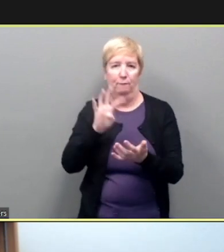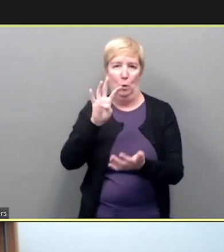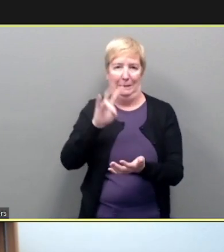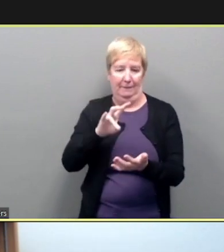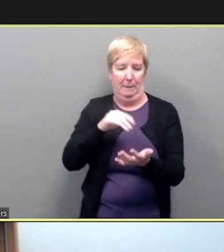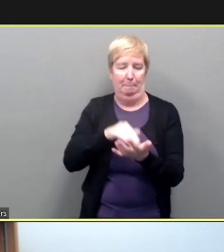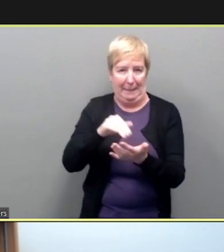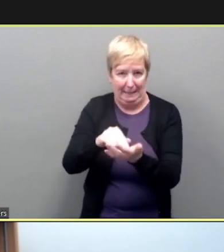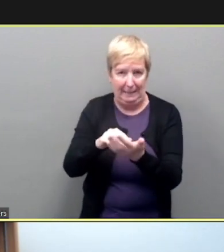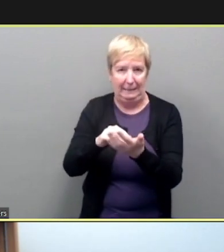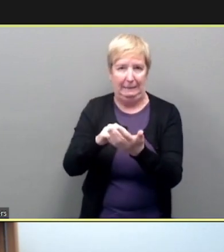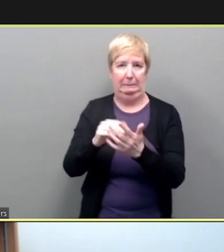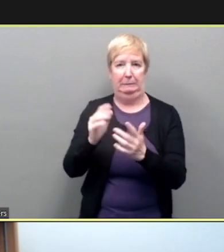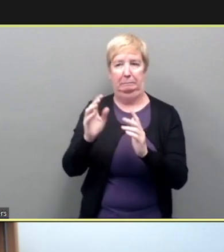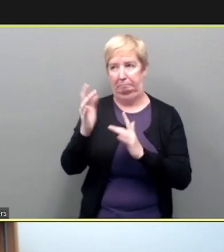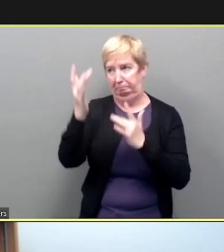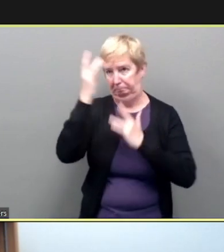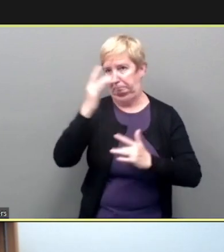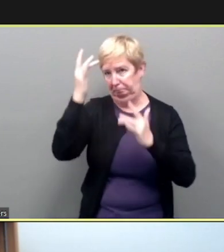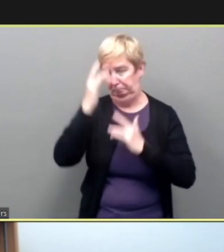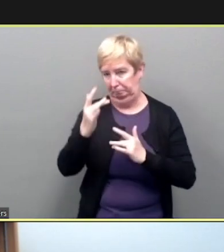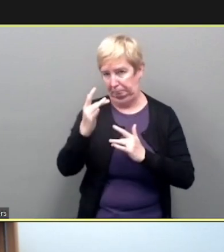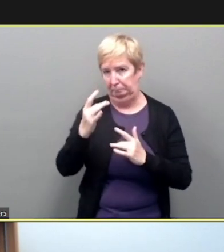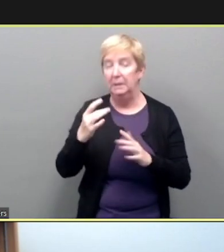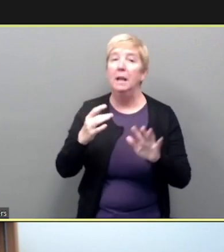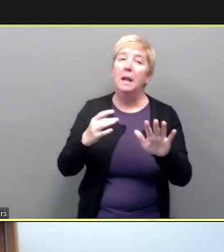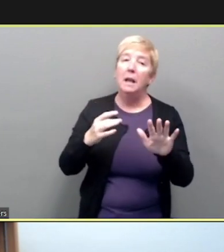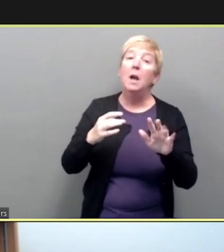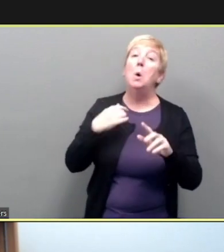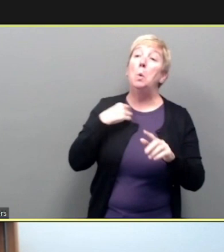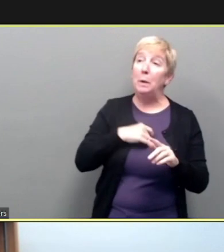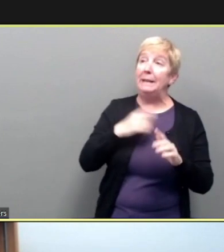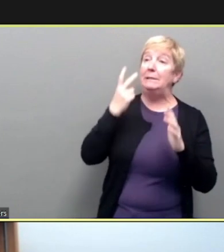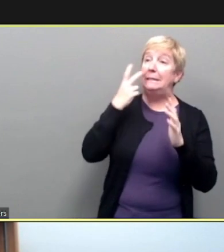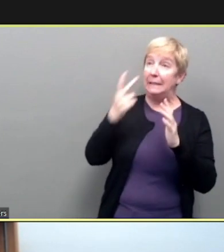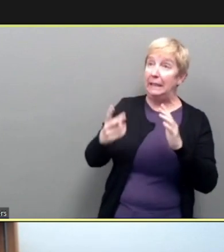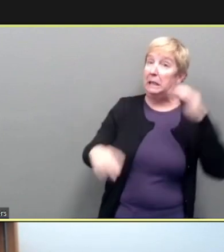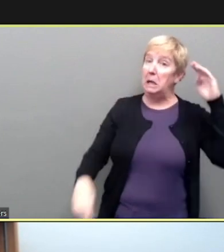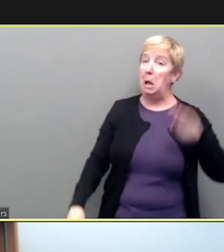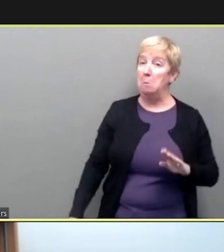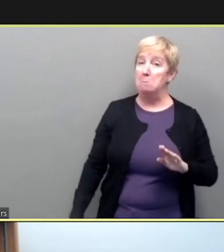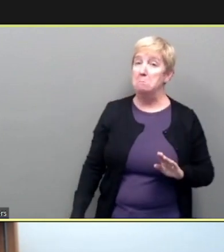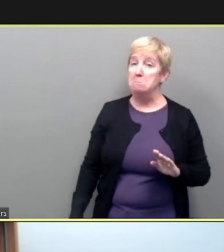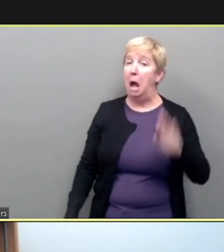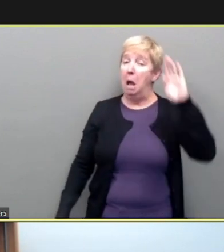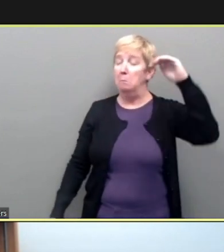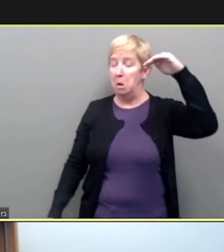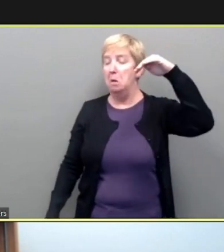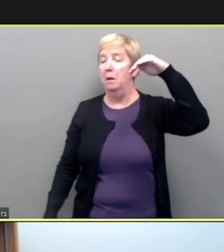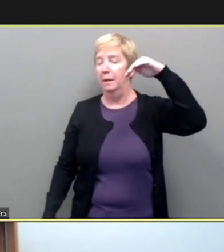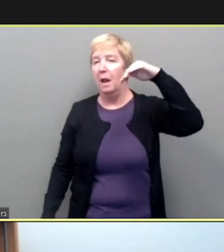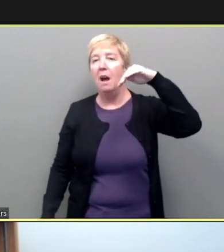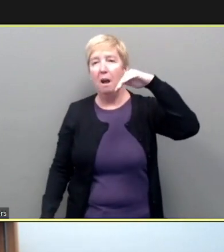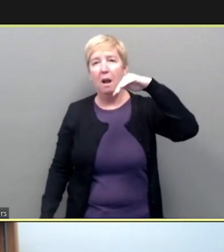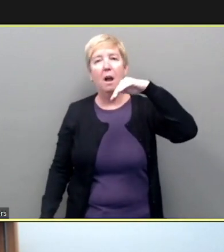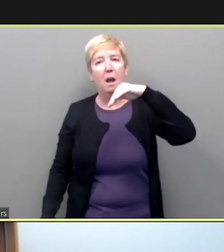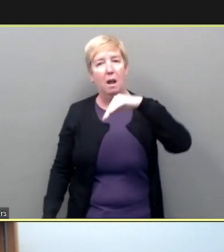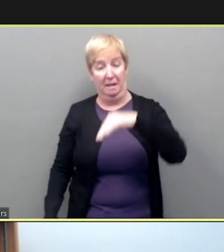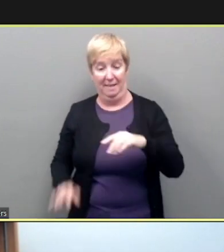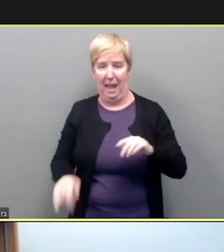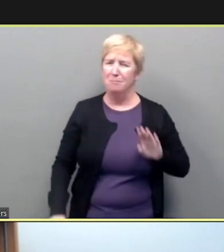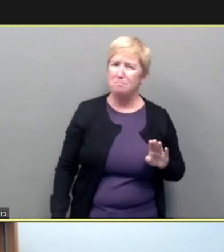been experiencing declines in our national case rates after a surge in cases, which started